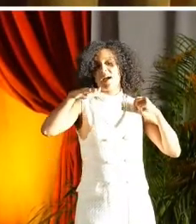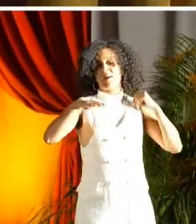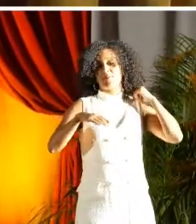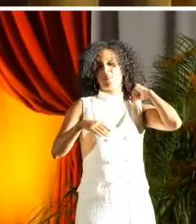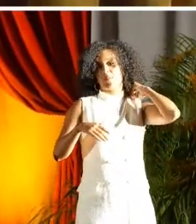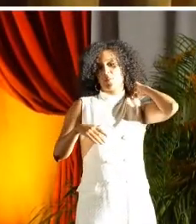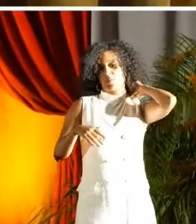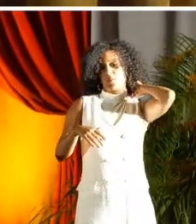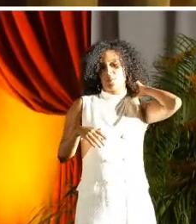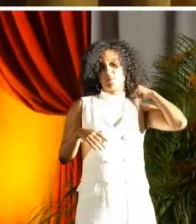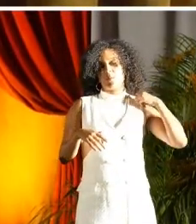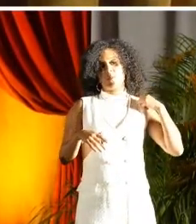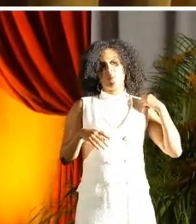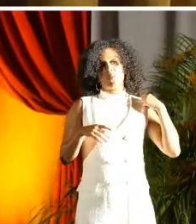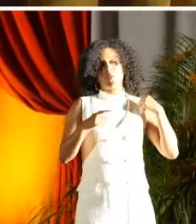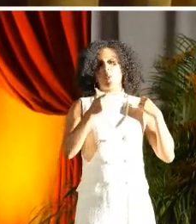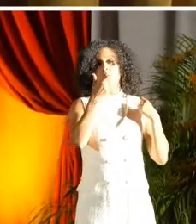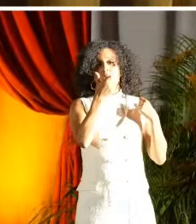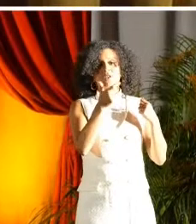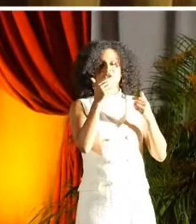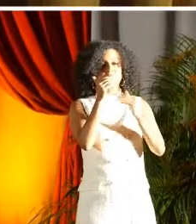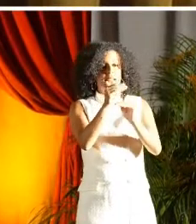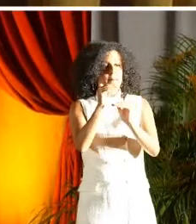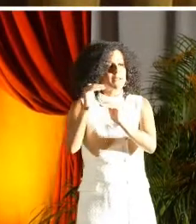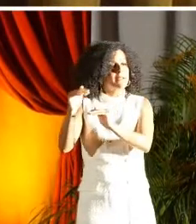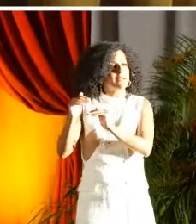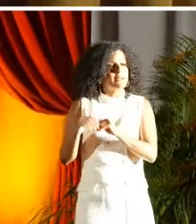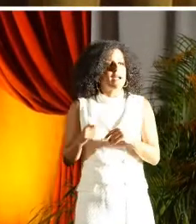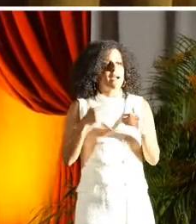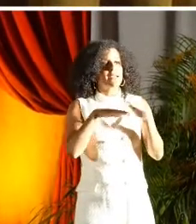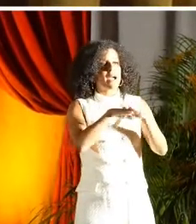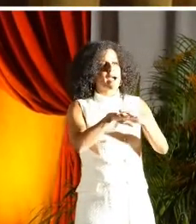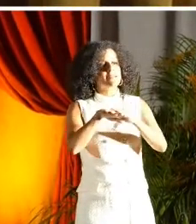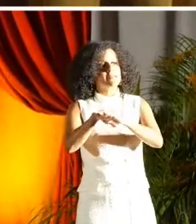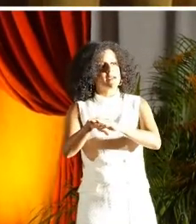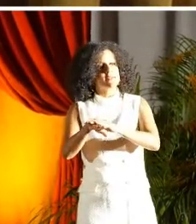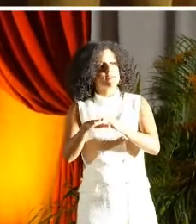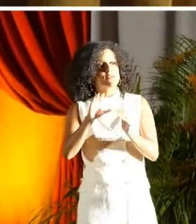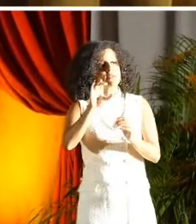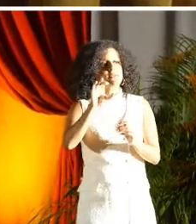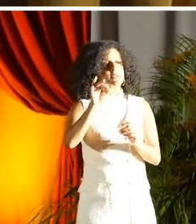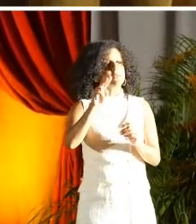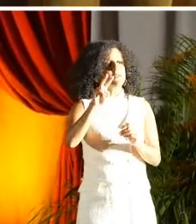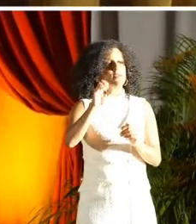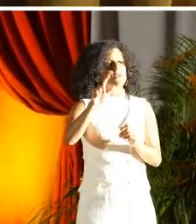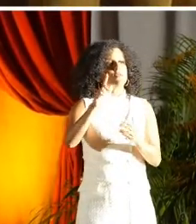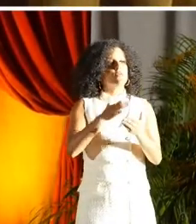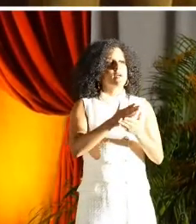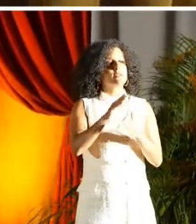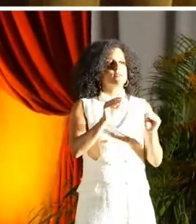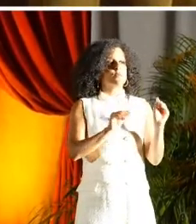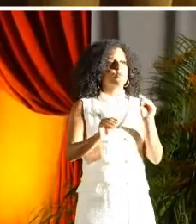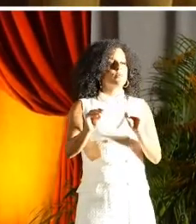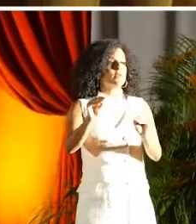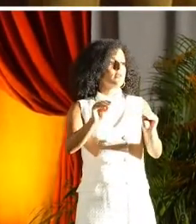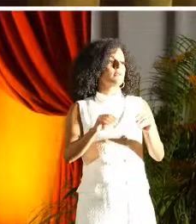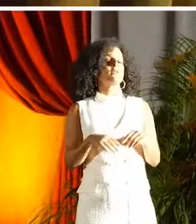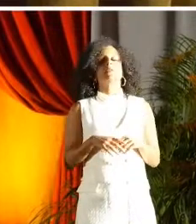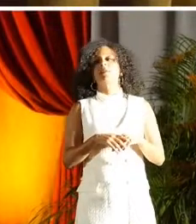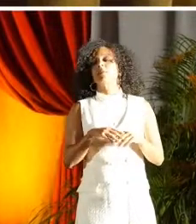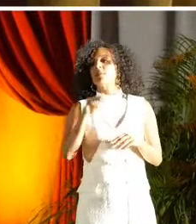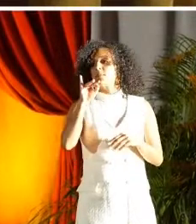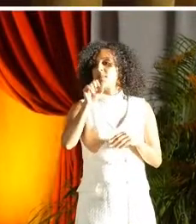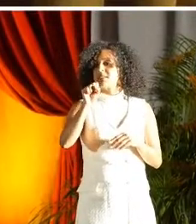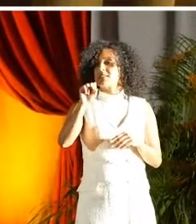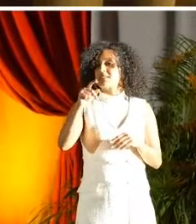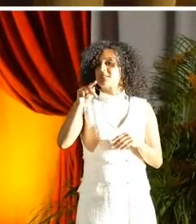you know, watching, as limited as I had access to the civil rights movement, growing up in Northeast Mississippi,